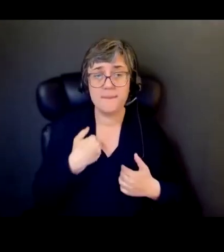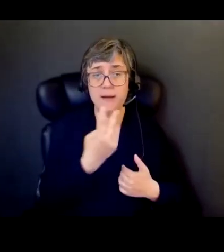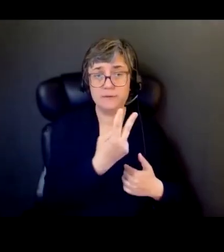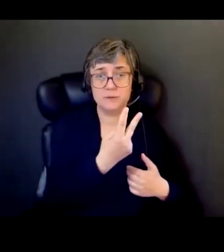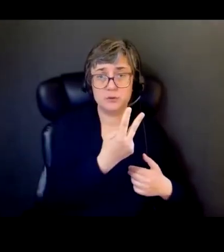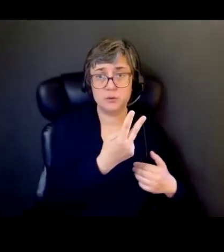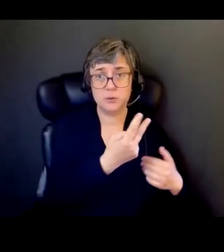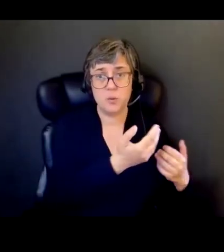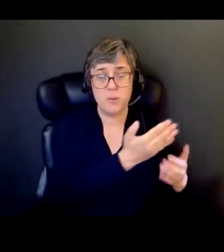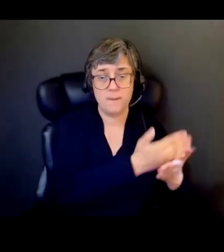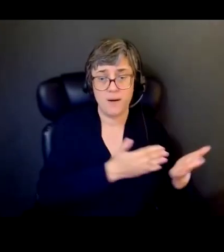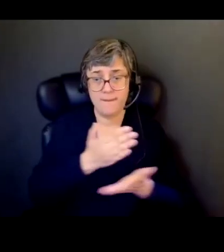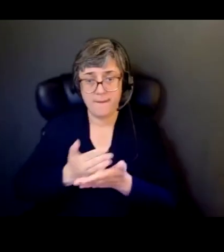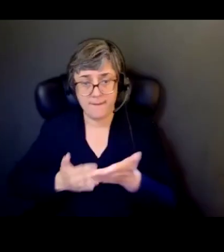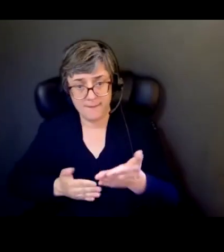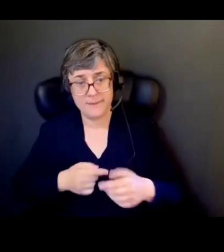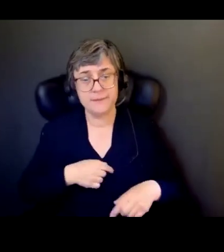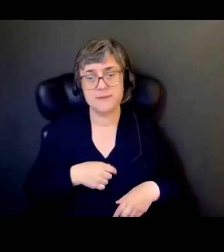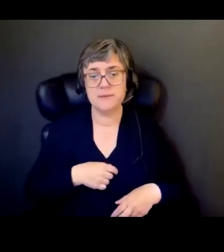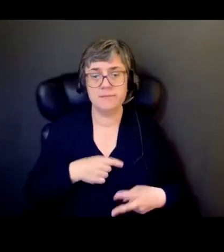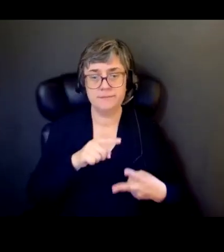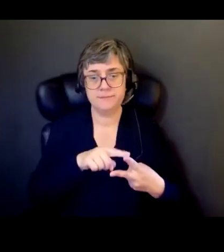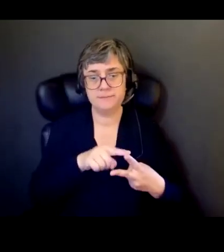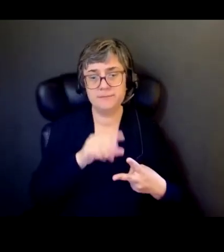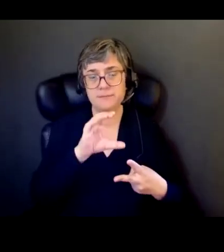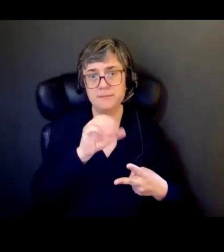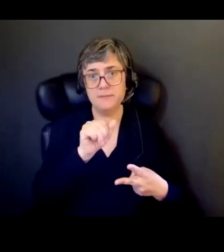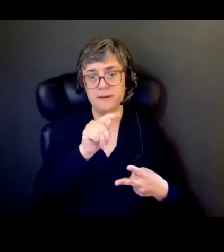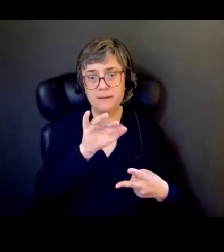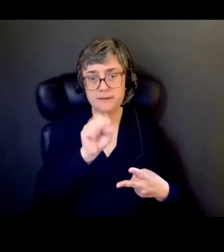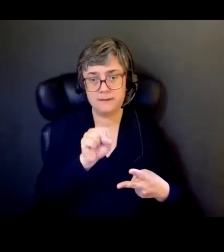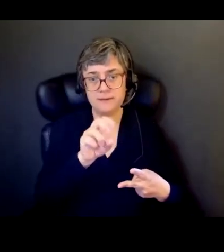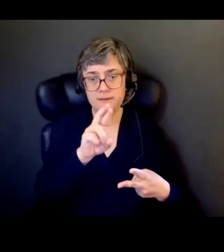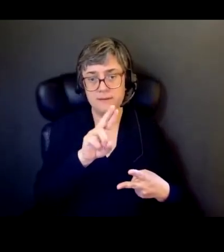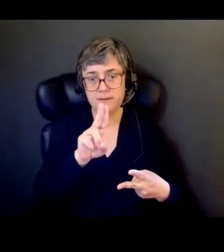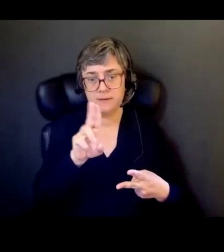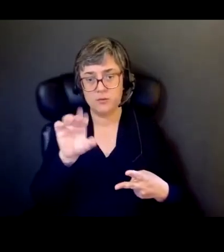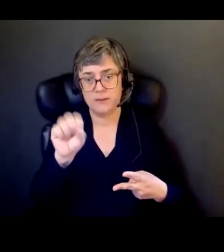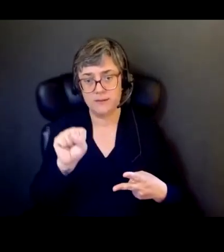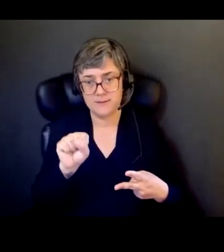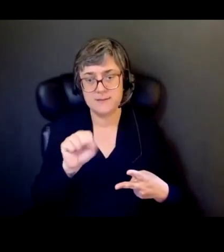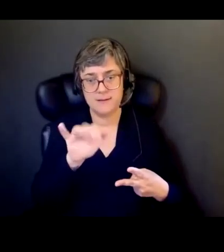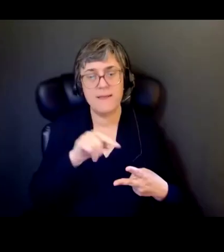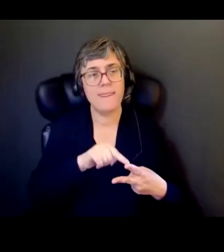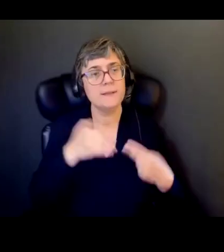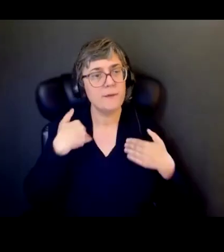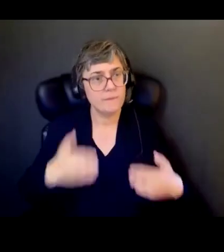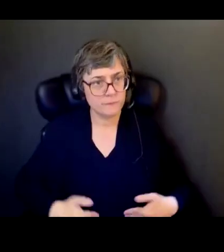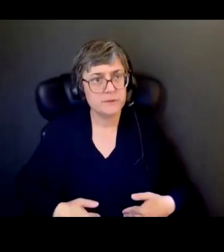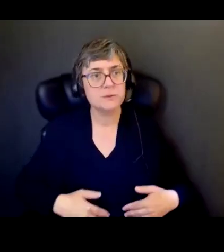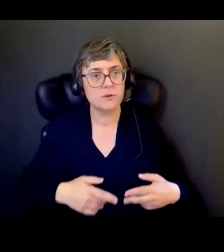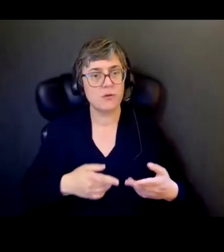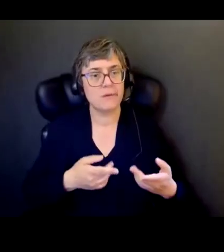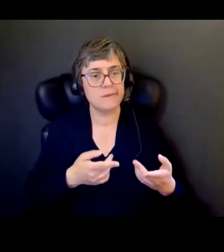omission, and the mens rea, which is the mental element. So intent, knowledge, recklessness, willful blindness.